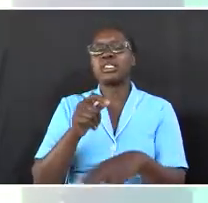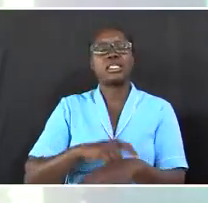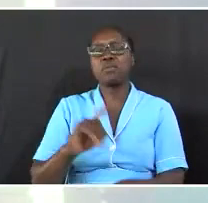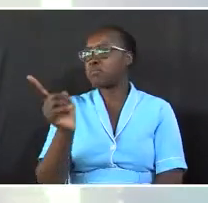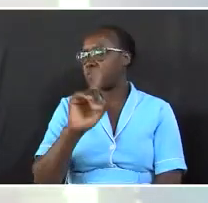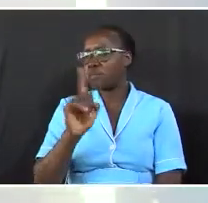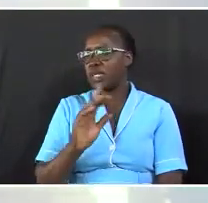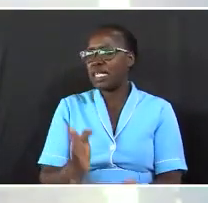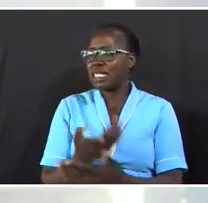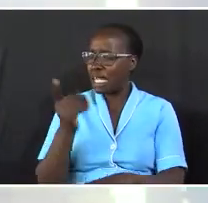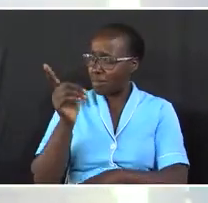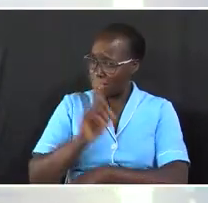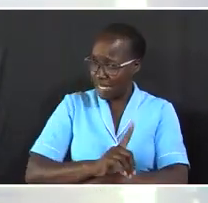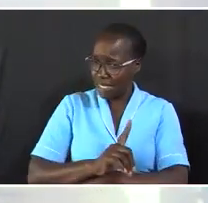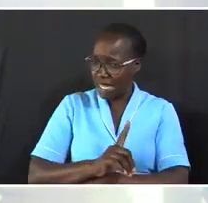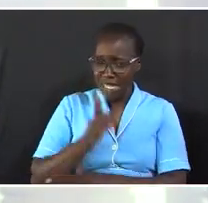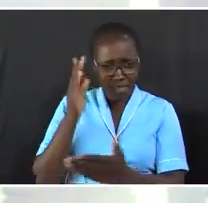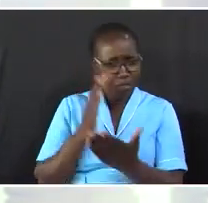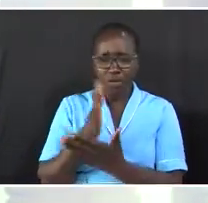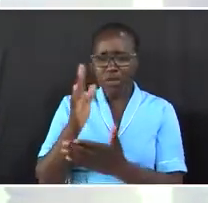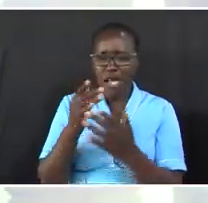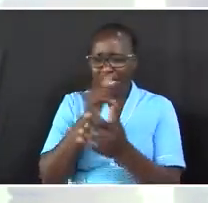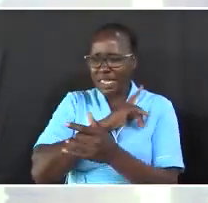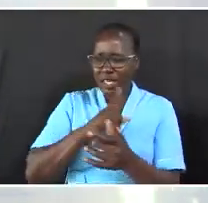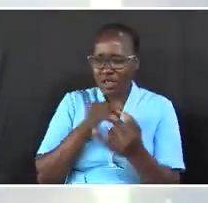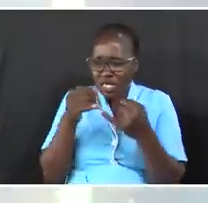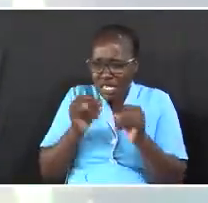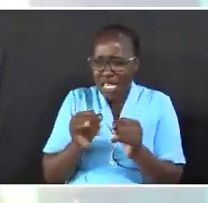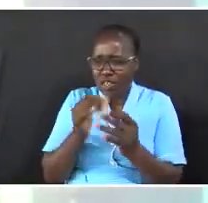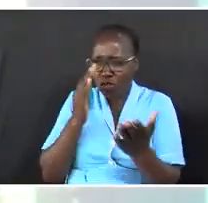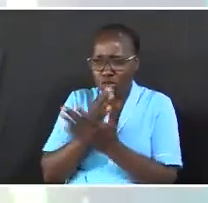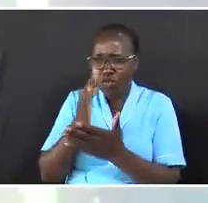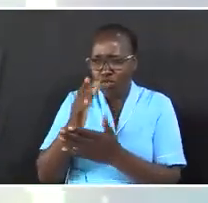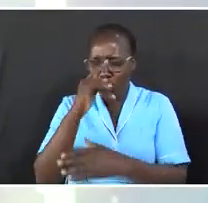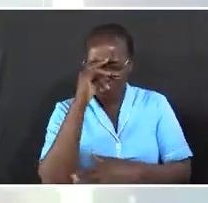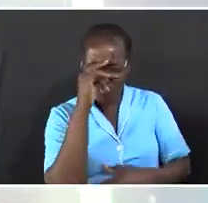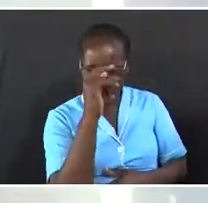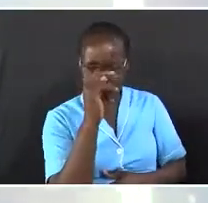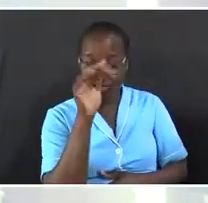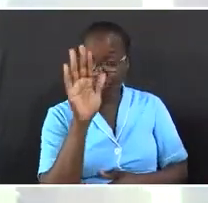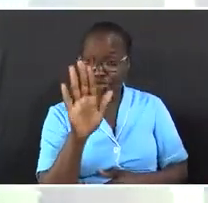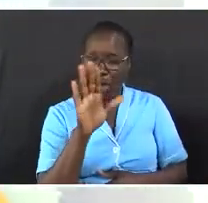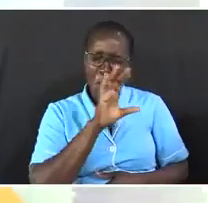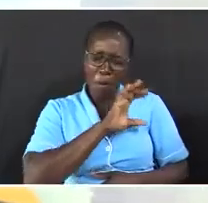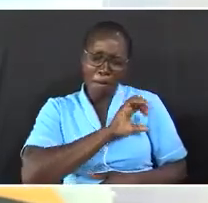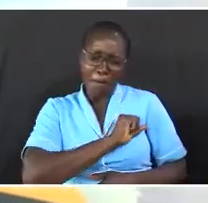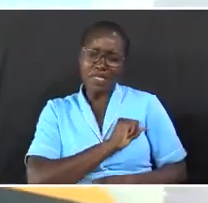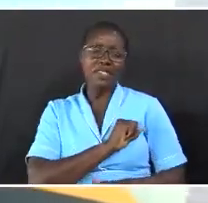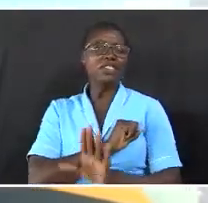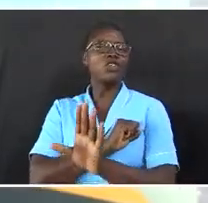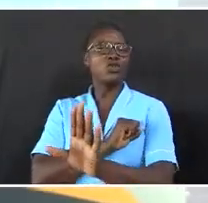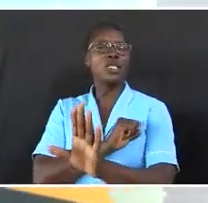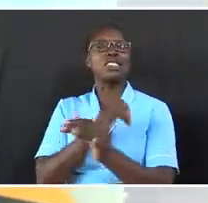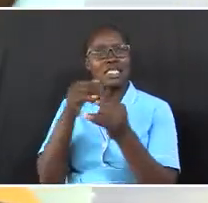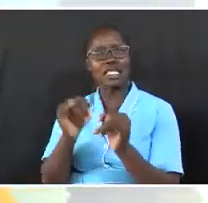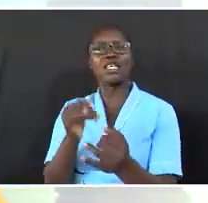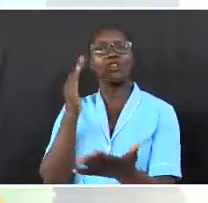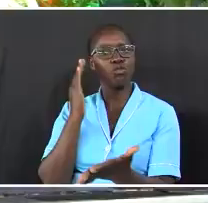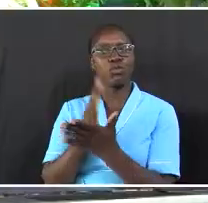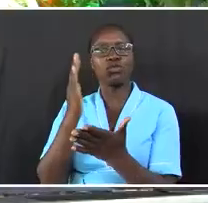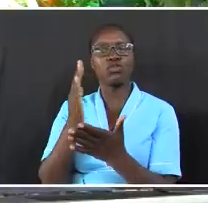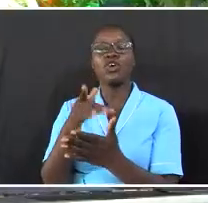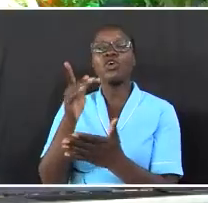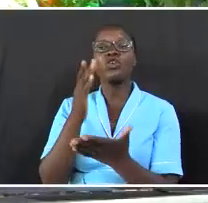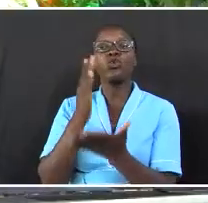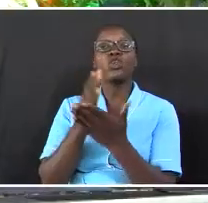days you will be proven. And the Lord will be trying to prove your loyalty. He will try to prove your patience. He will try to prove your truthfulness.